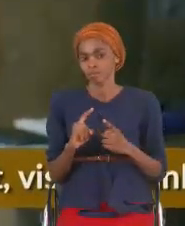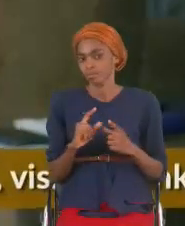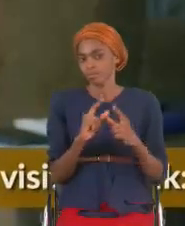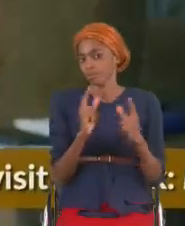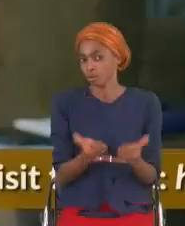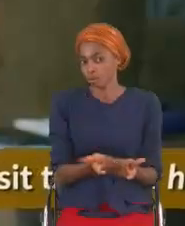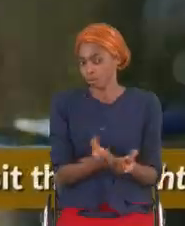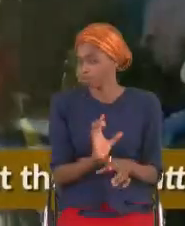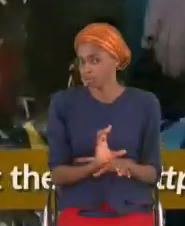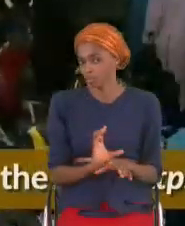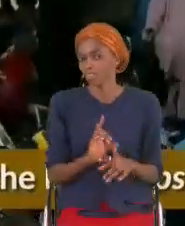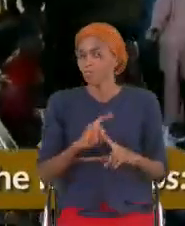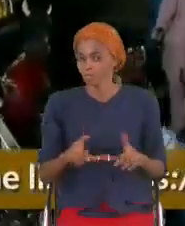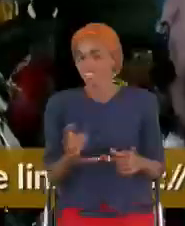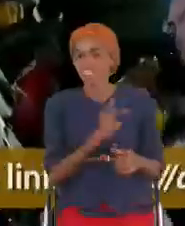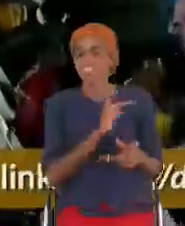his kingdom.